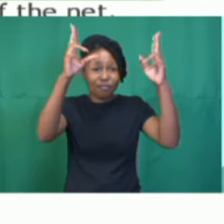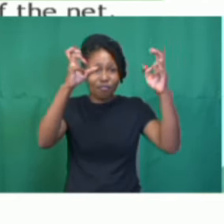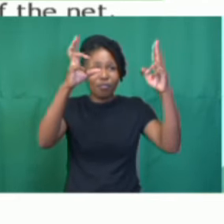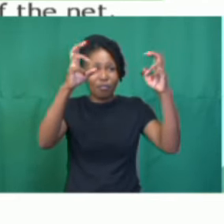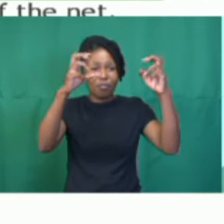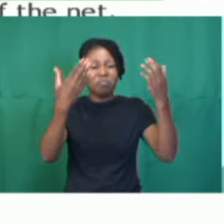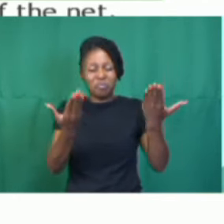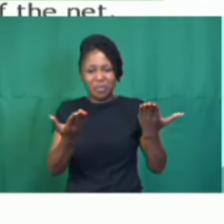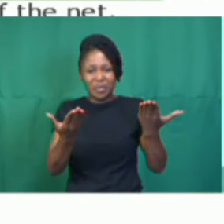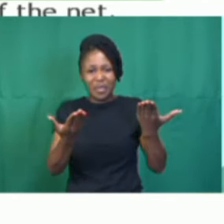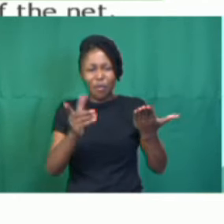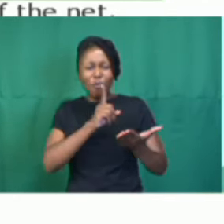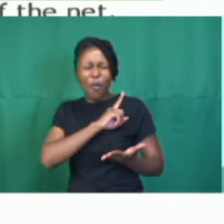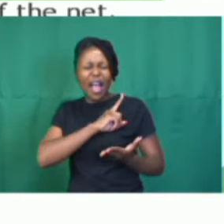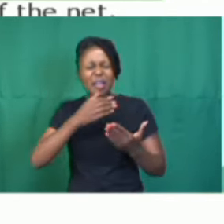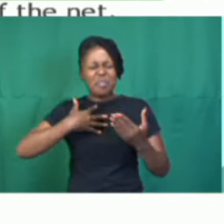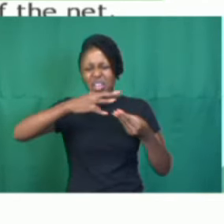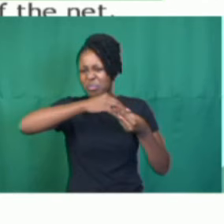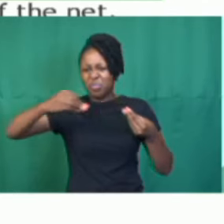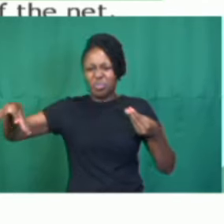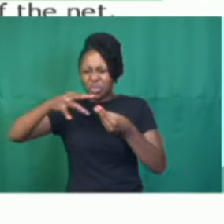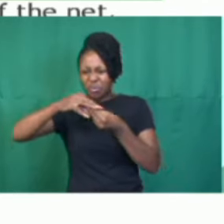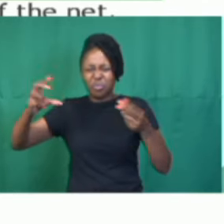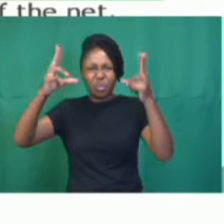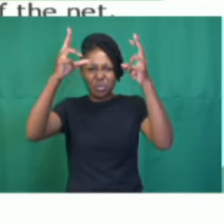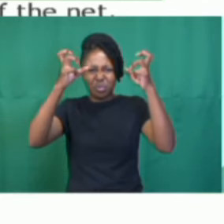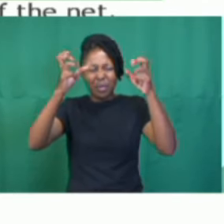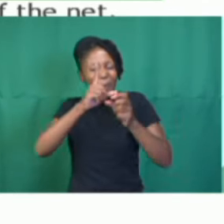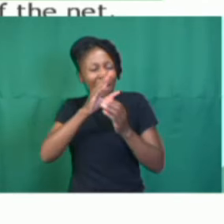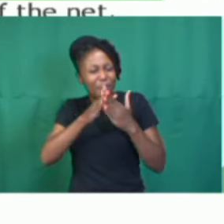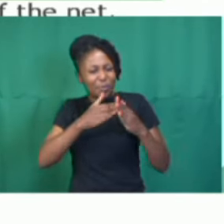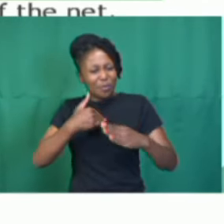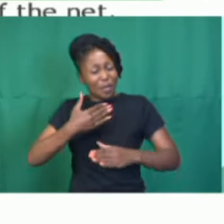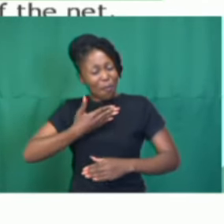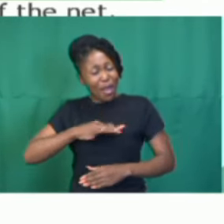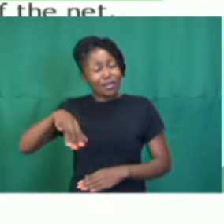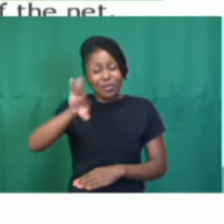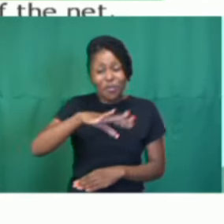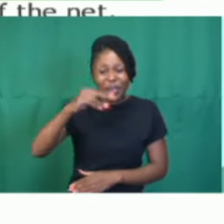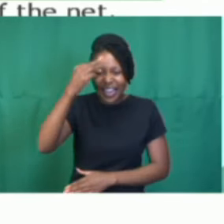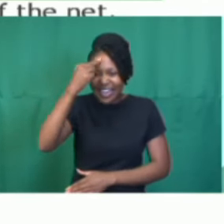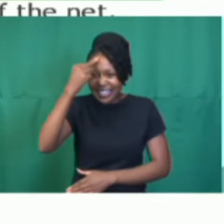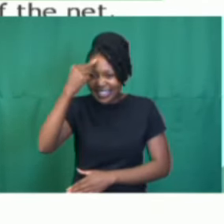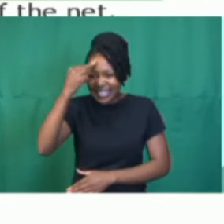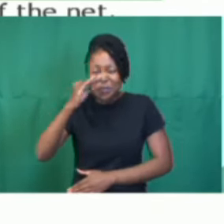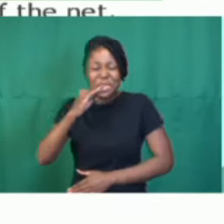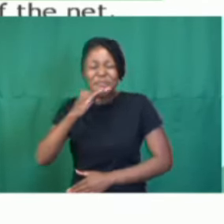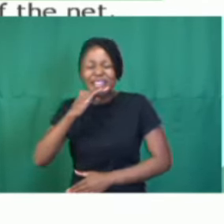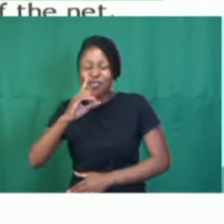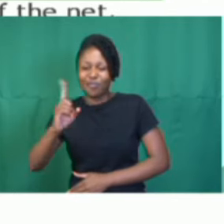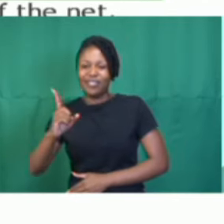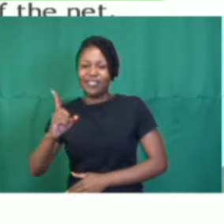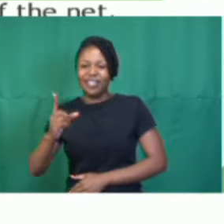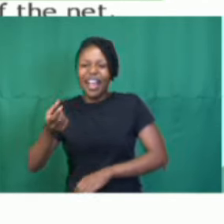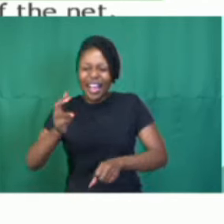text outside outside the title, which gives us an idea of what the passage is about. But